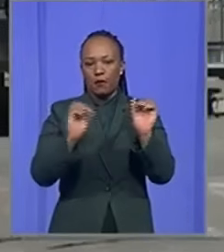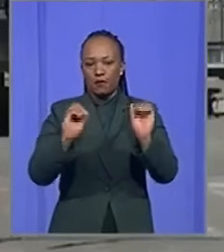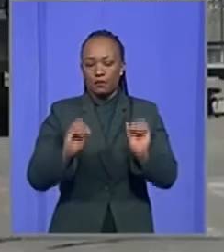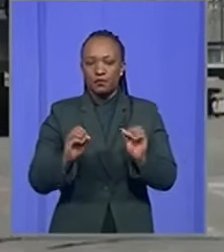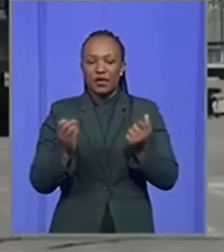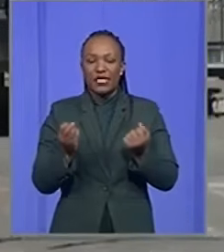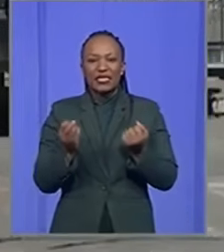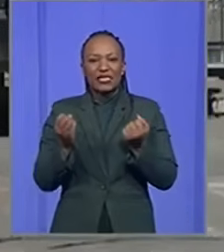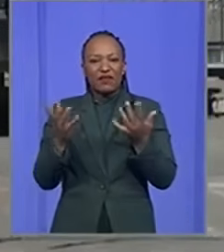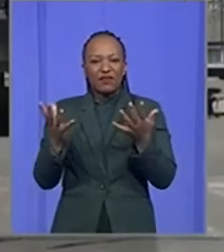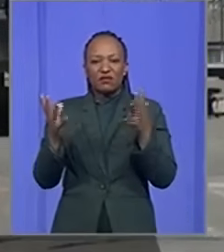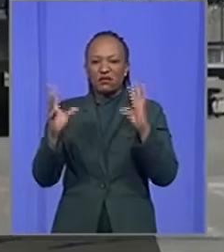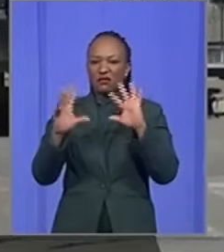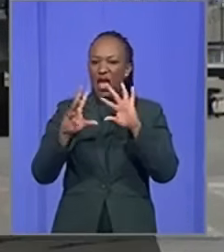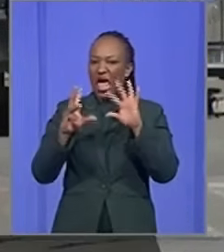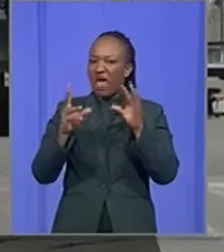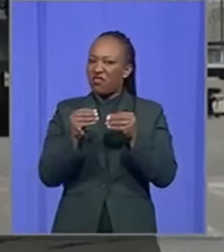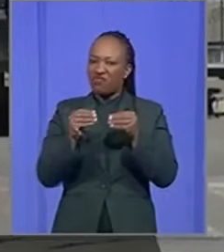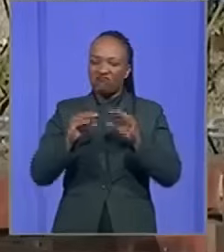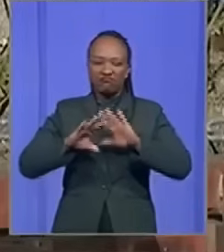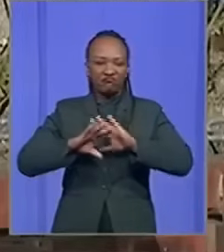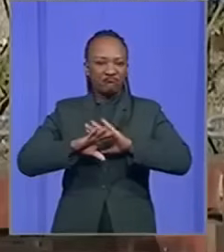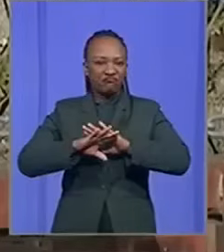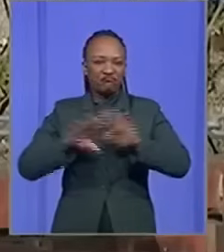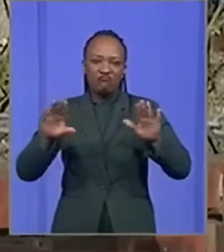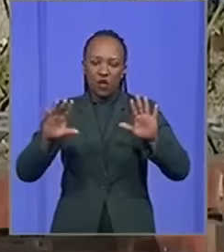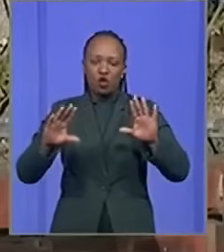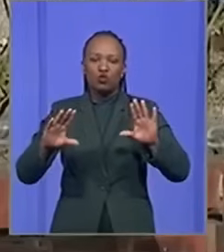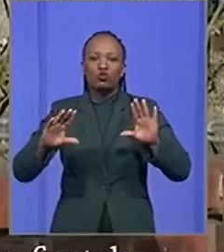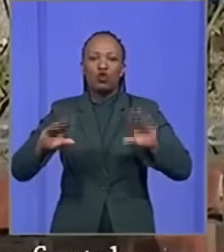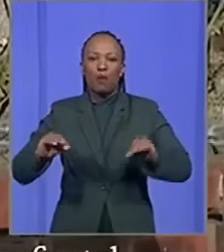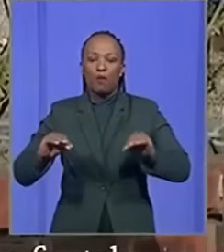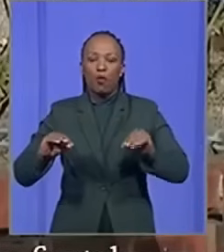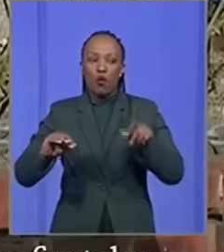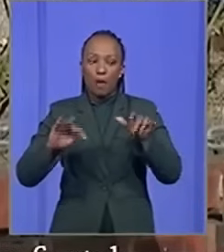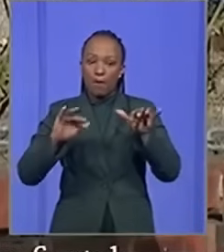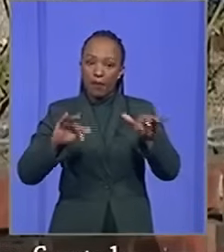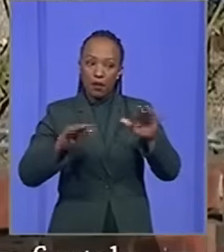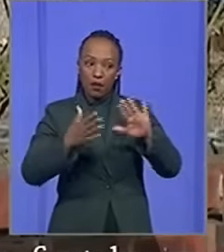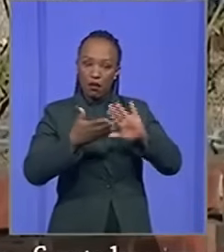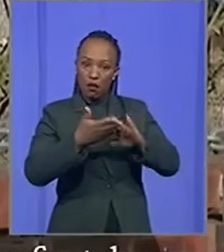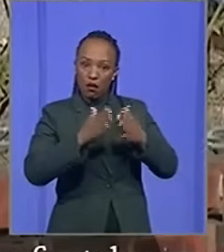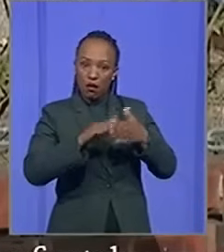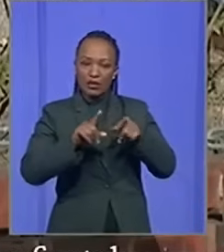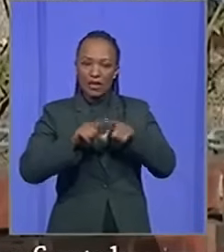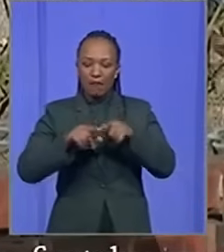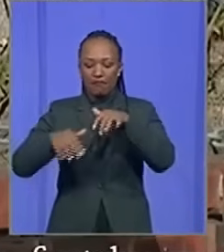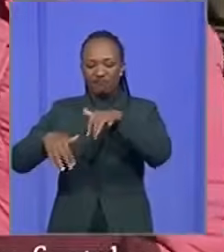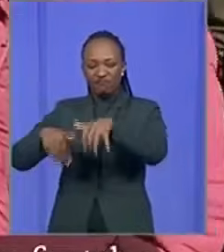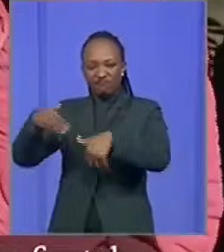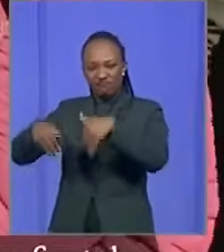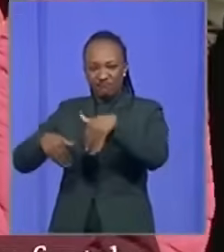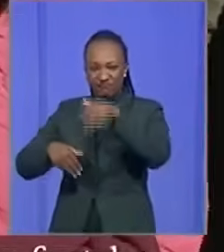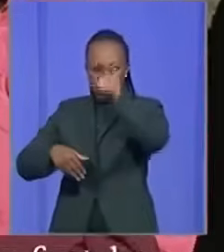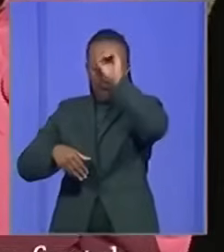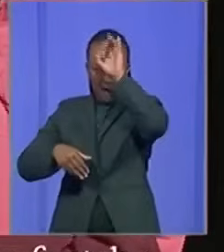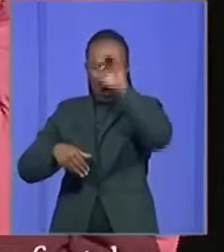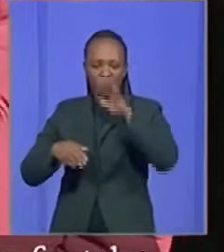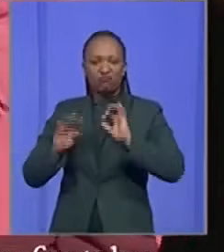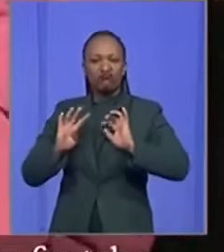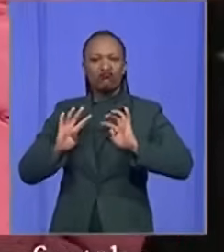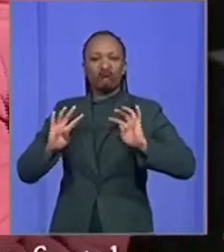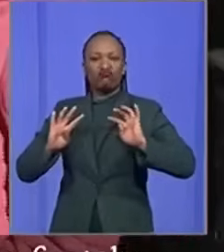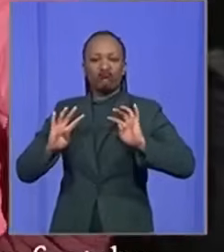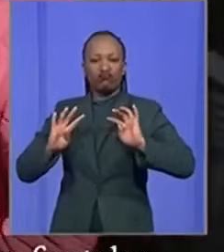Ditirelo di emisitswe jaaka ba dira moepong le ba malapa a badiri ba bangwe ba eme kwa ntle ga moepo